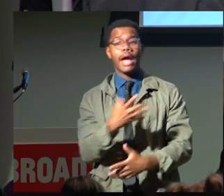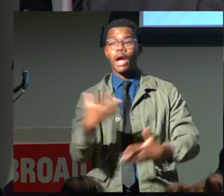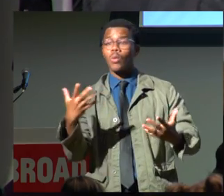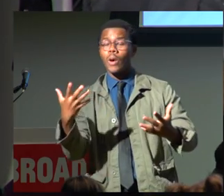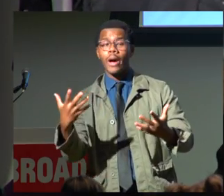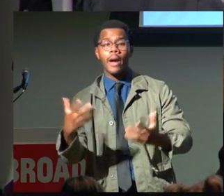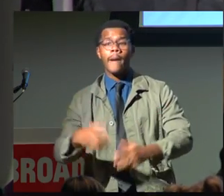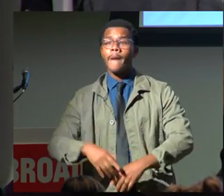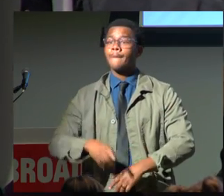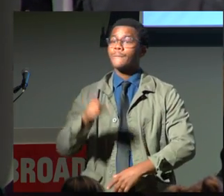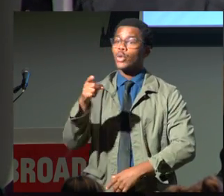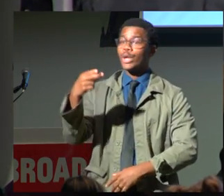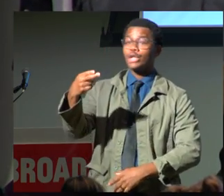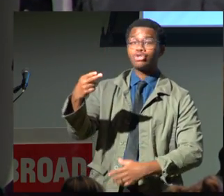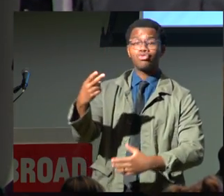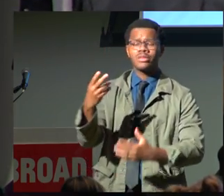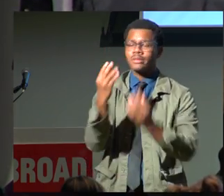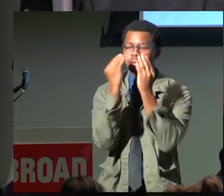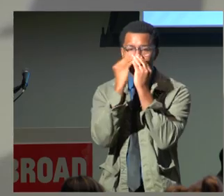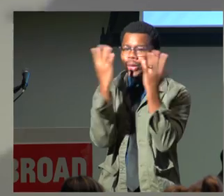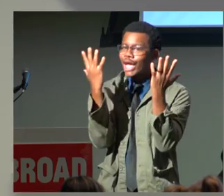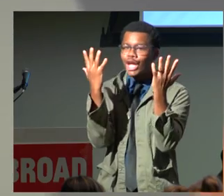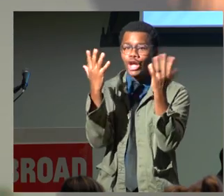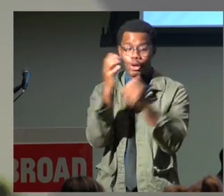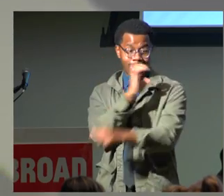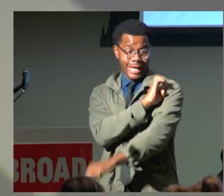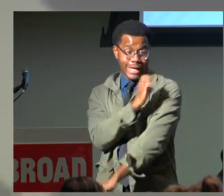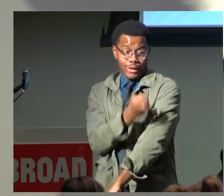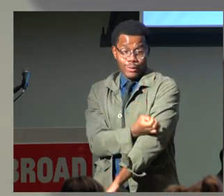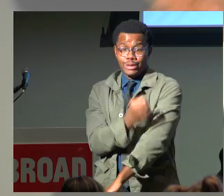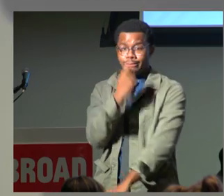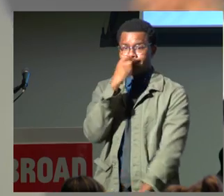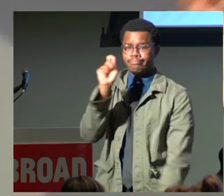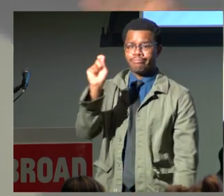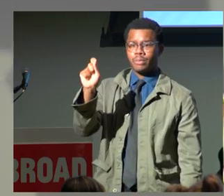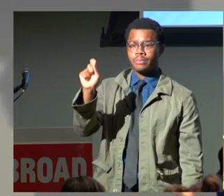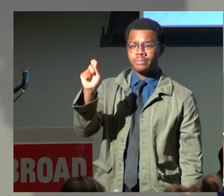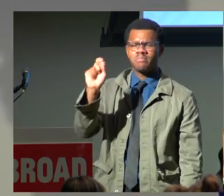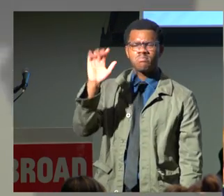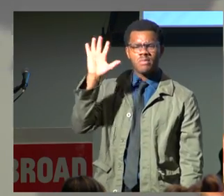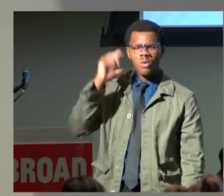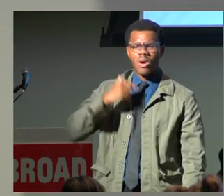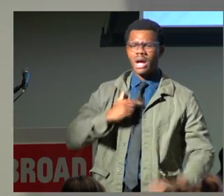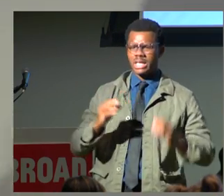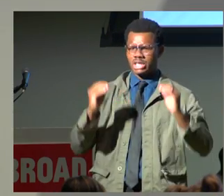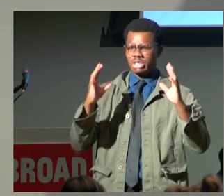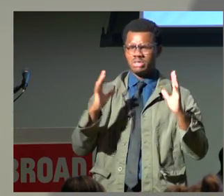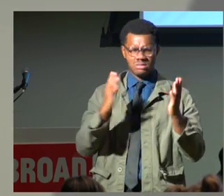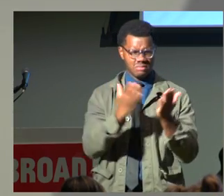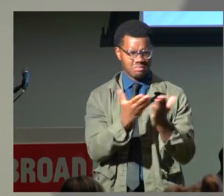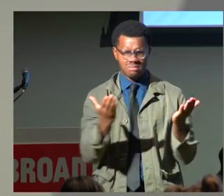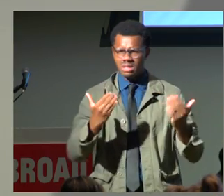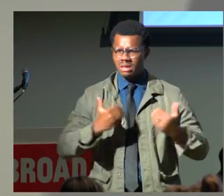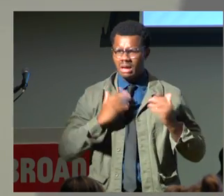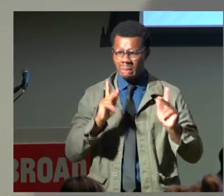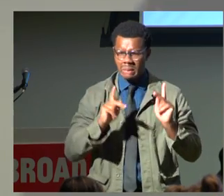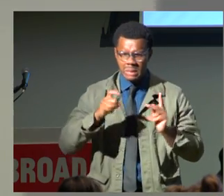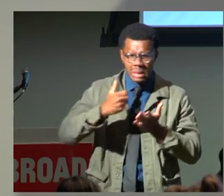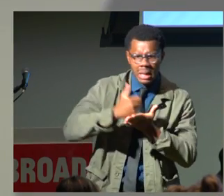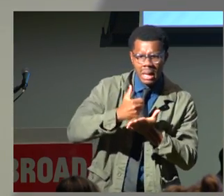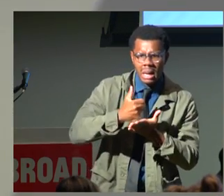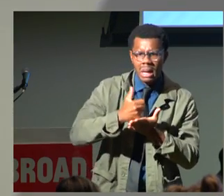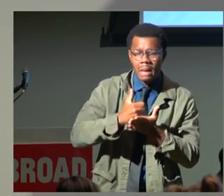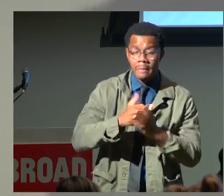your history. Energy is just energy. When I was a teacher for at-risk youth, there was a young man who was